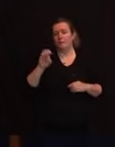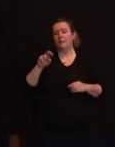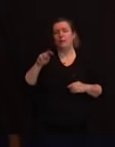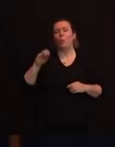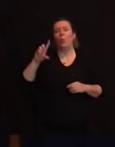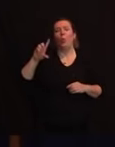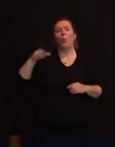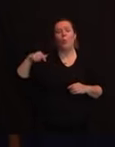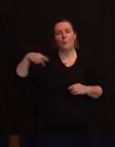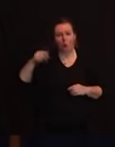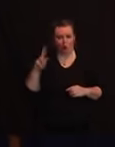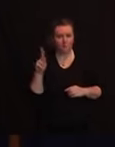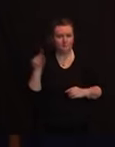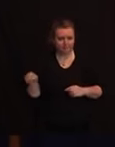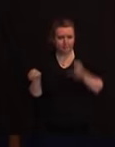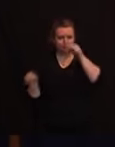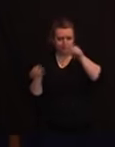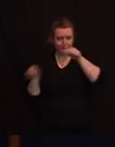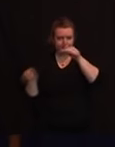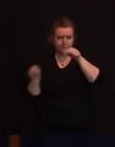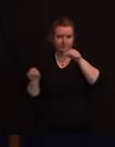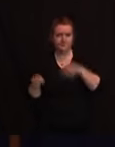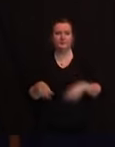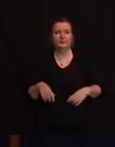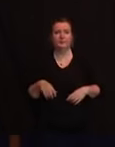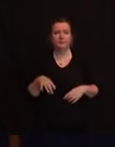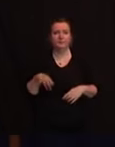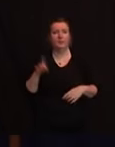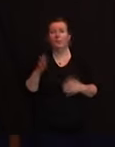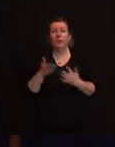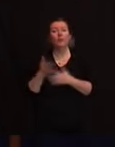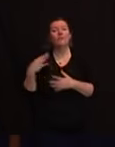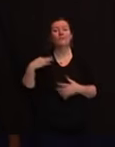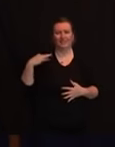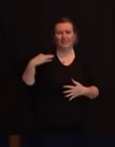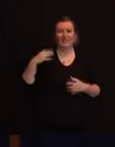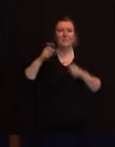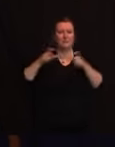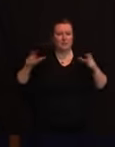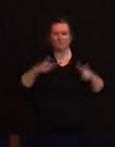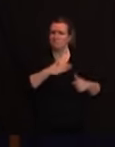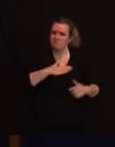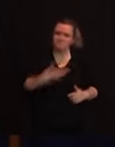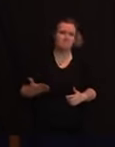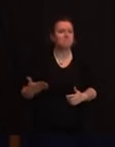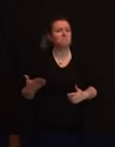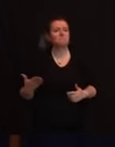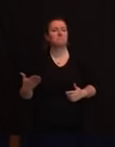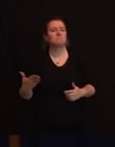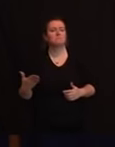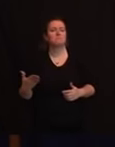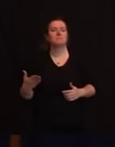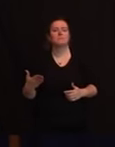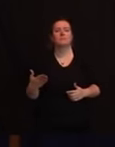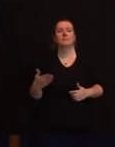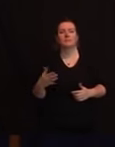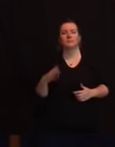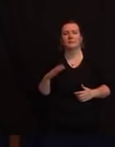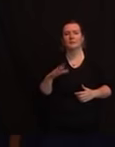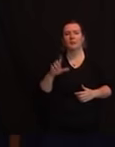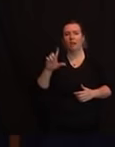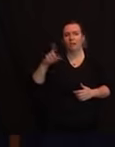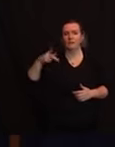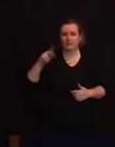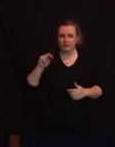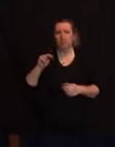Health located through our volunteer corps 5 licensed practical nurses and 4 registered nurses who will report to the